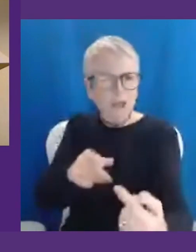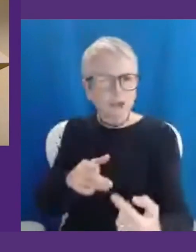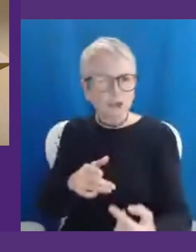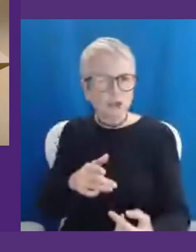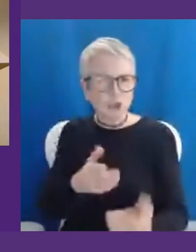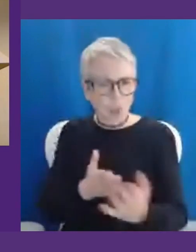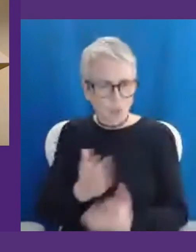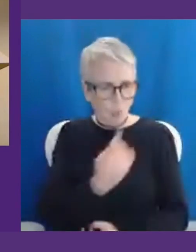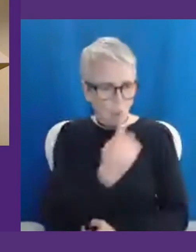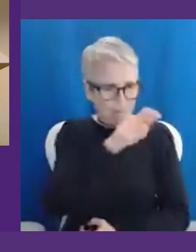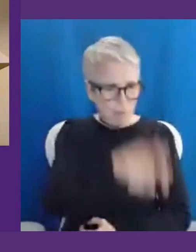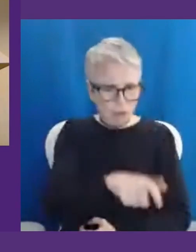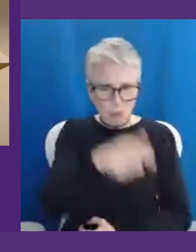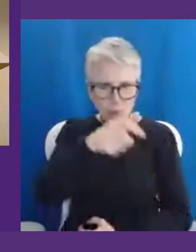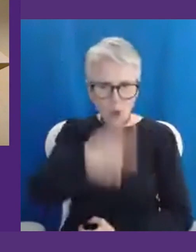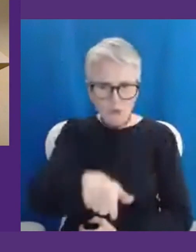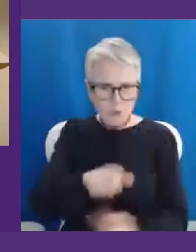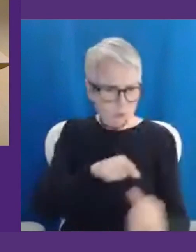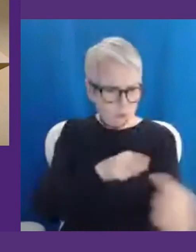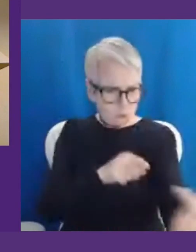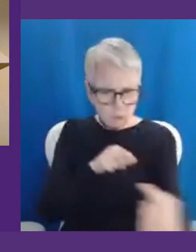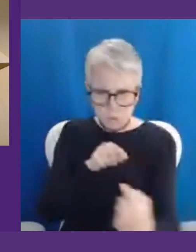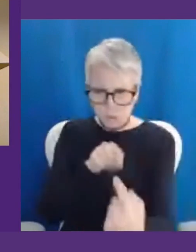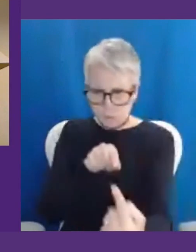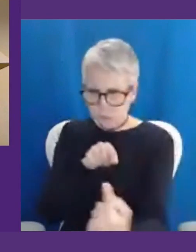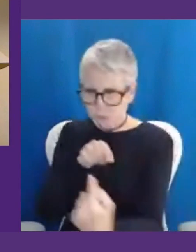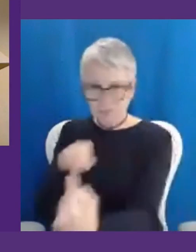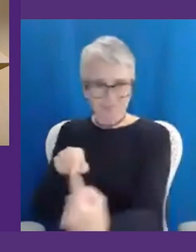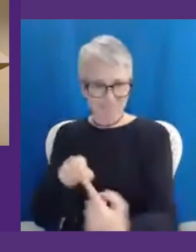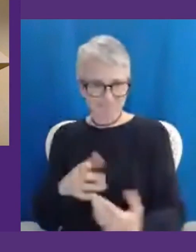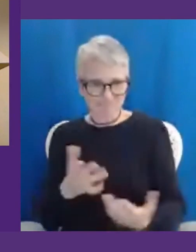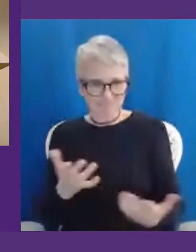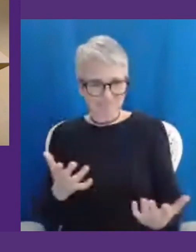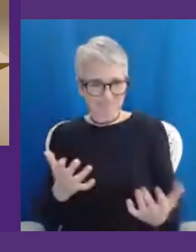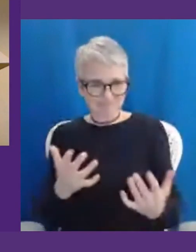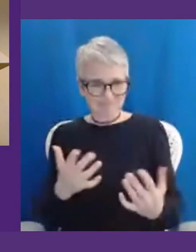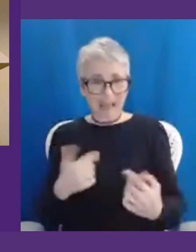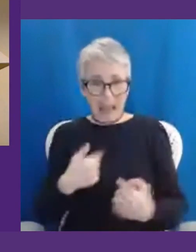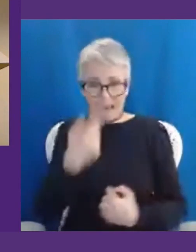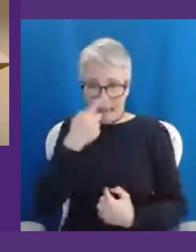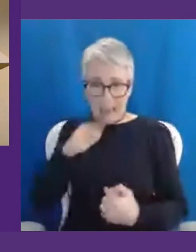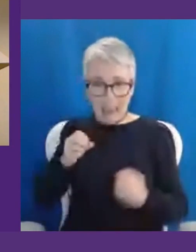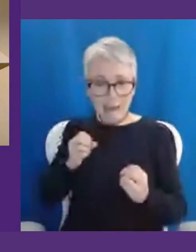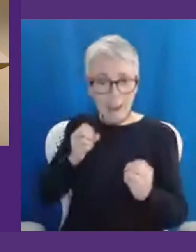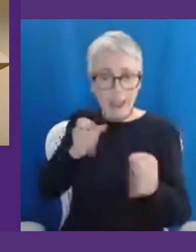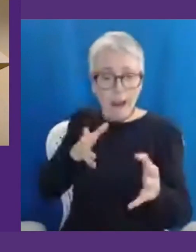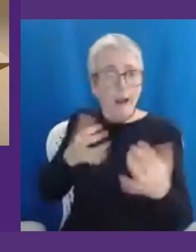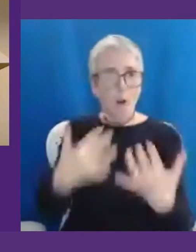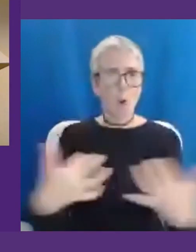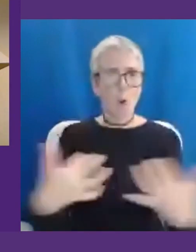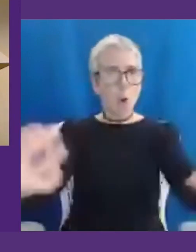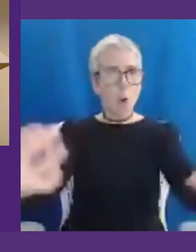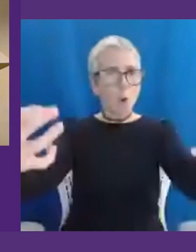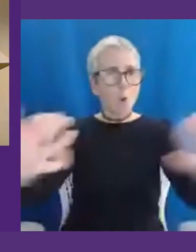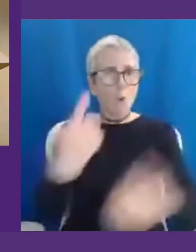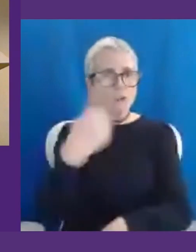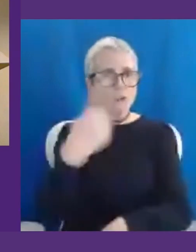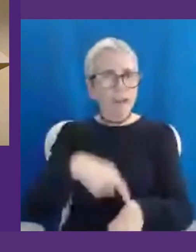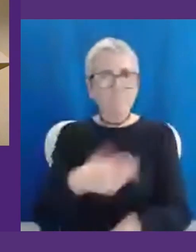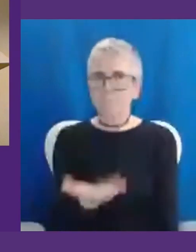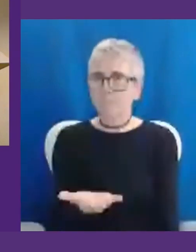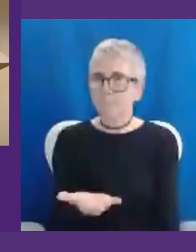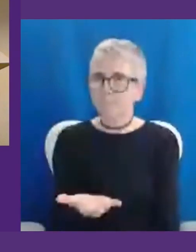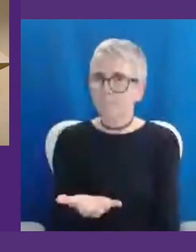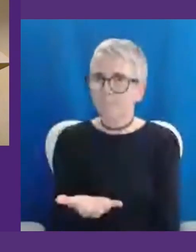allowed me to do it hundreds or thousands of people at a time. So it became a very powerful part of